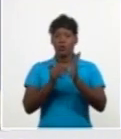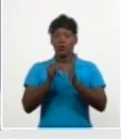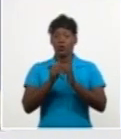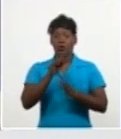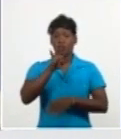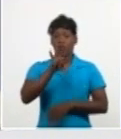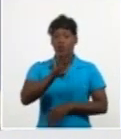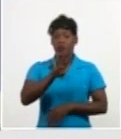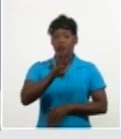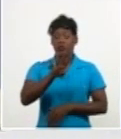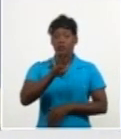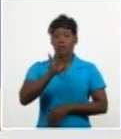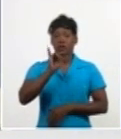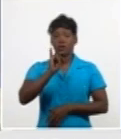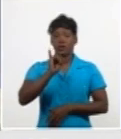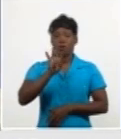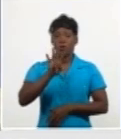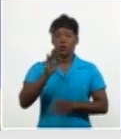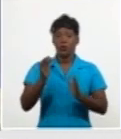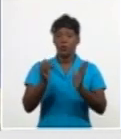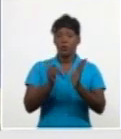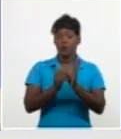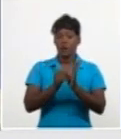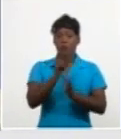2,464,000 people diagnosed.